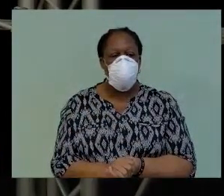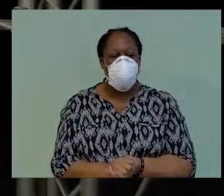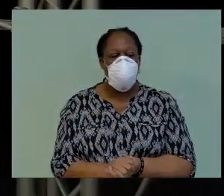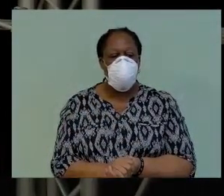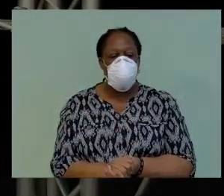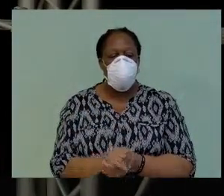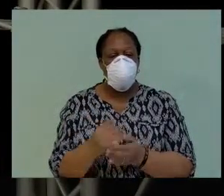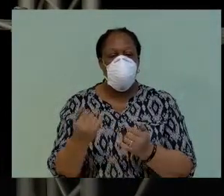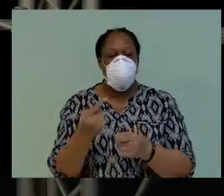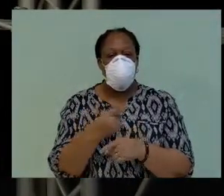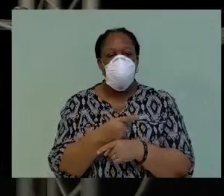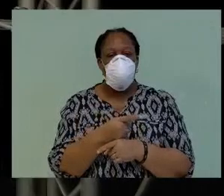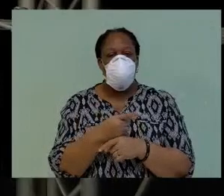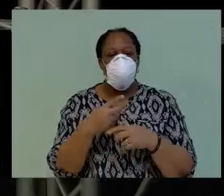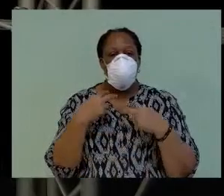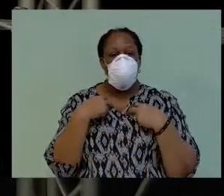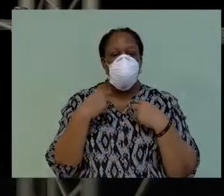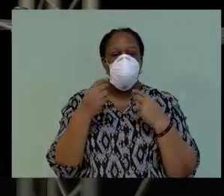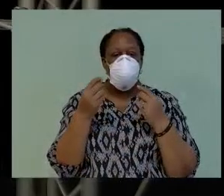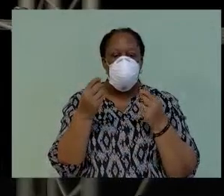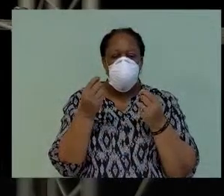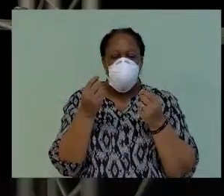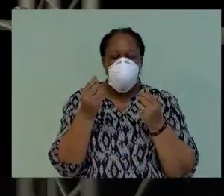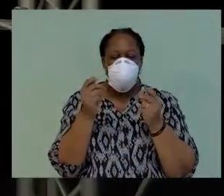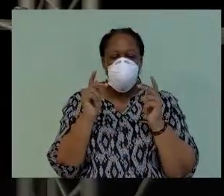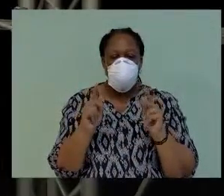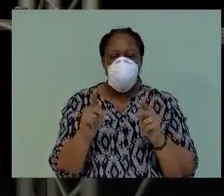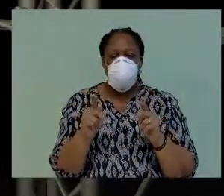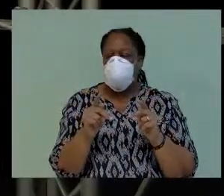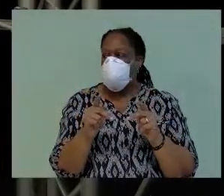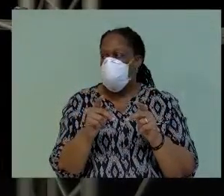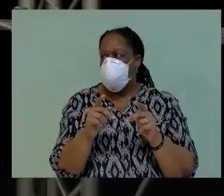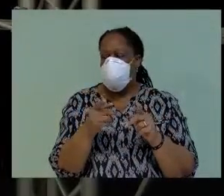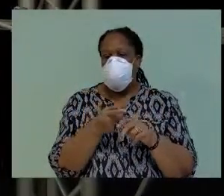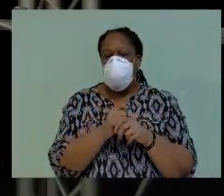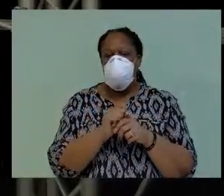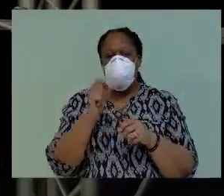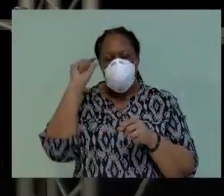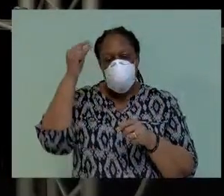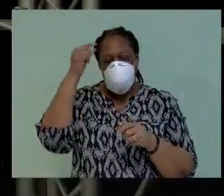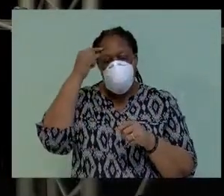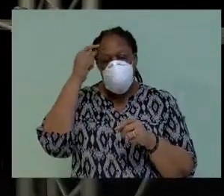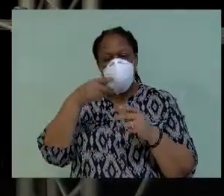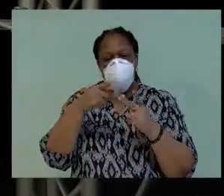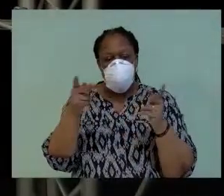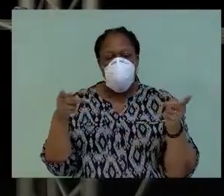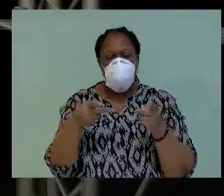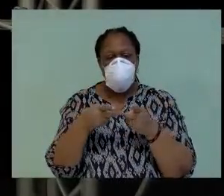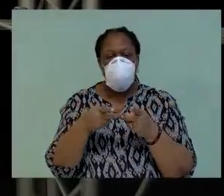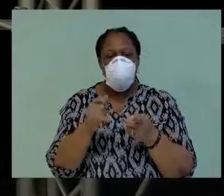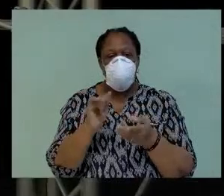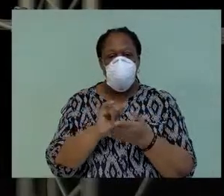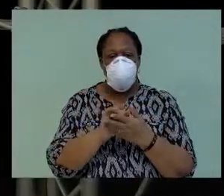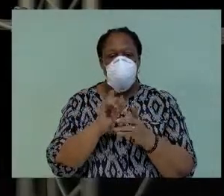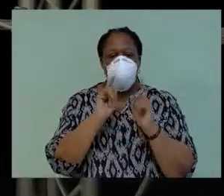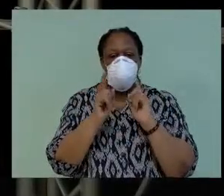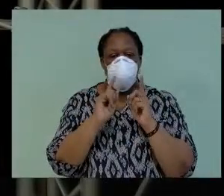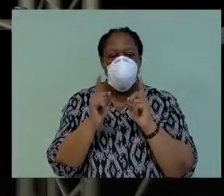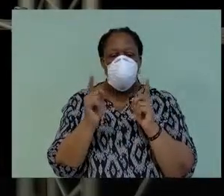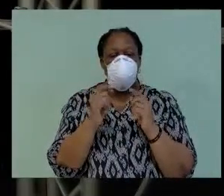Today we have quite a number of senior government officials that will be addressing